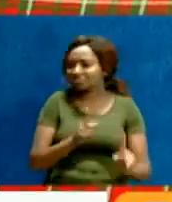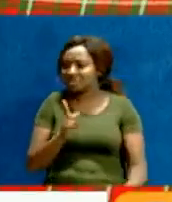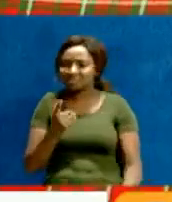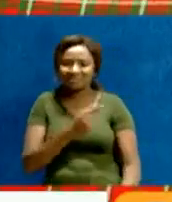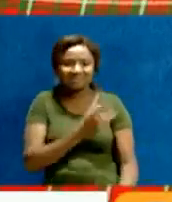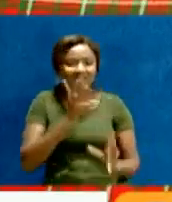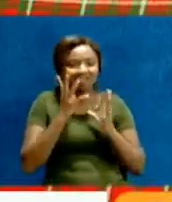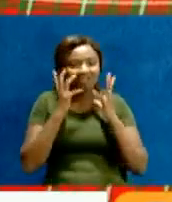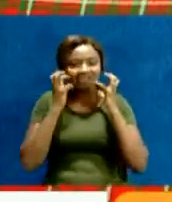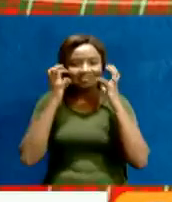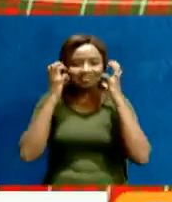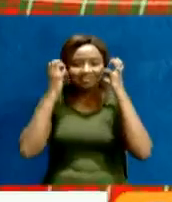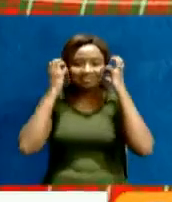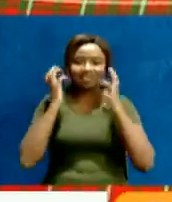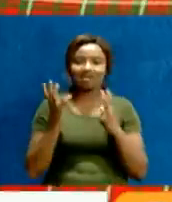were in distress.